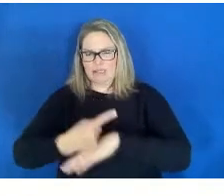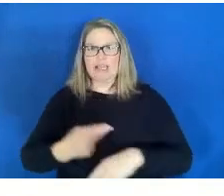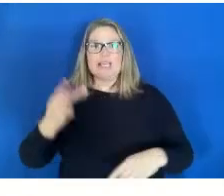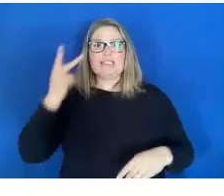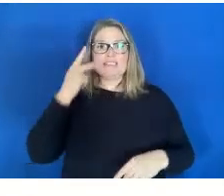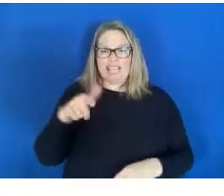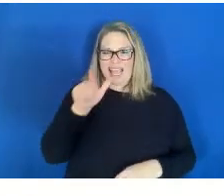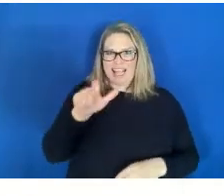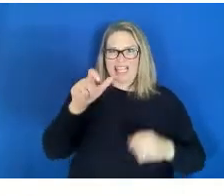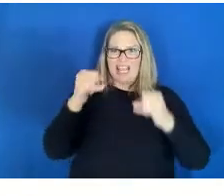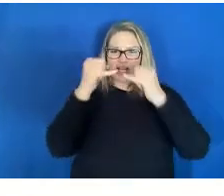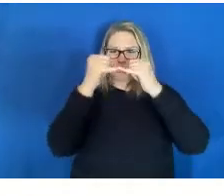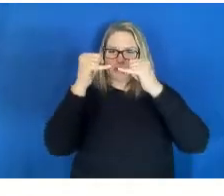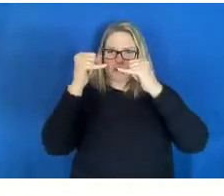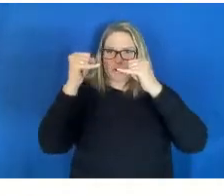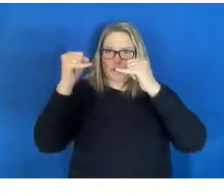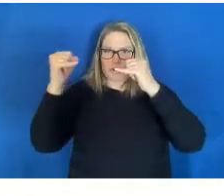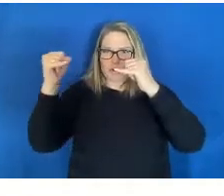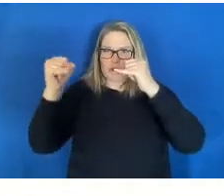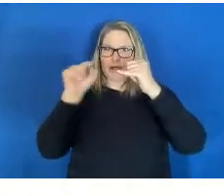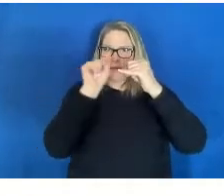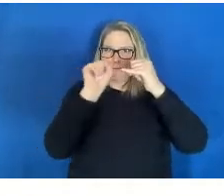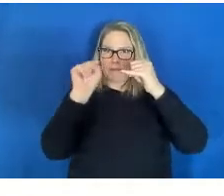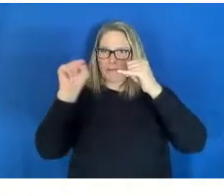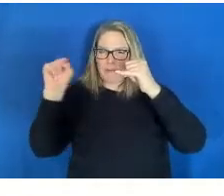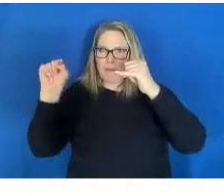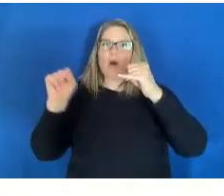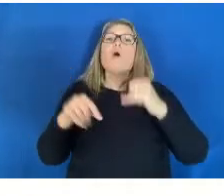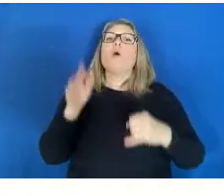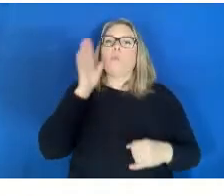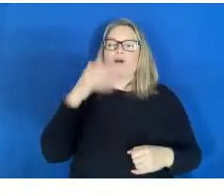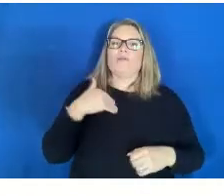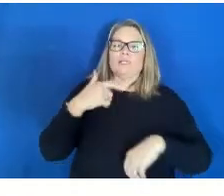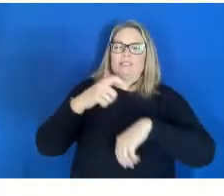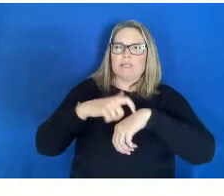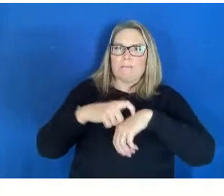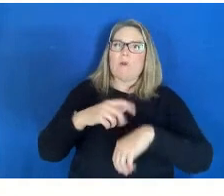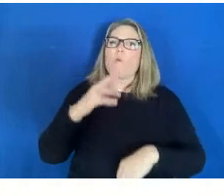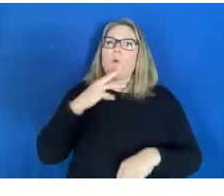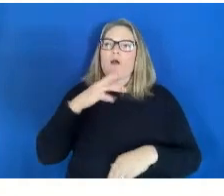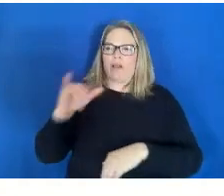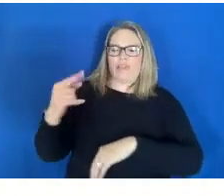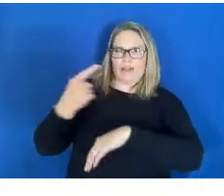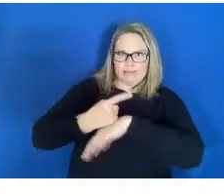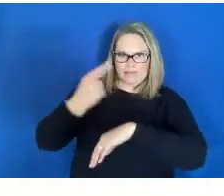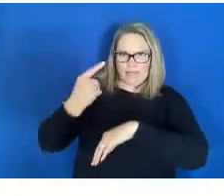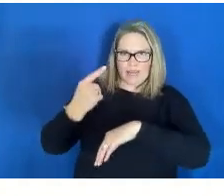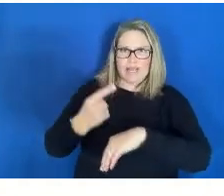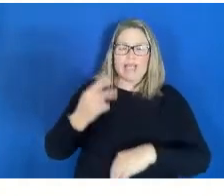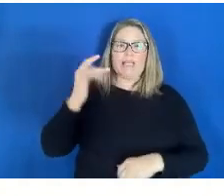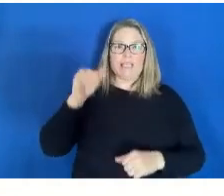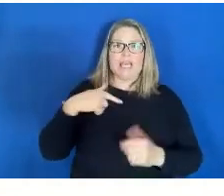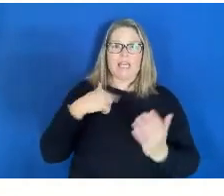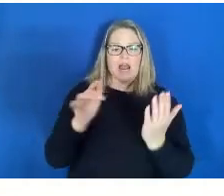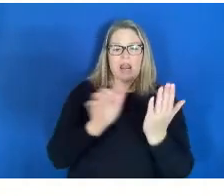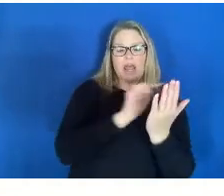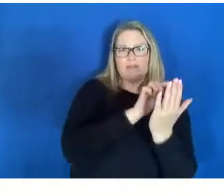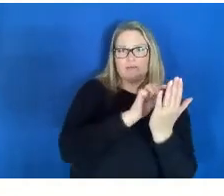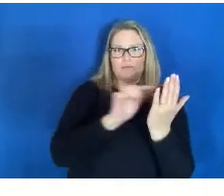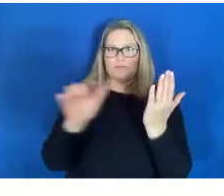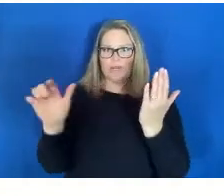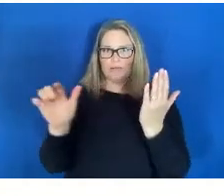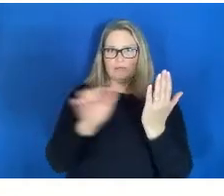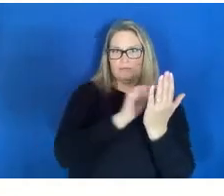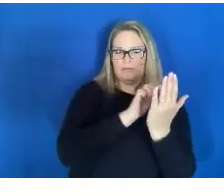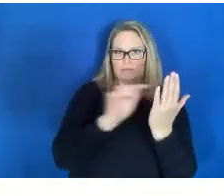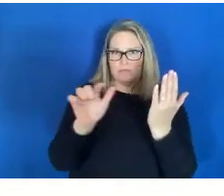that represent the water levels will give you the value of that time and day. You can also swipe left or right on the charts to quickly go